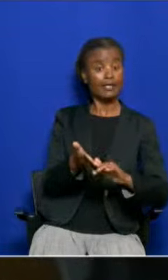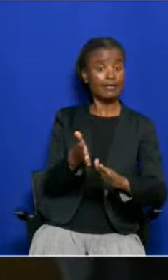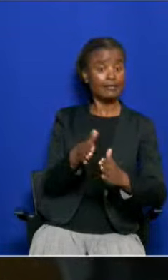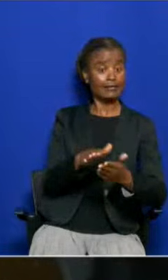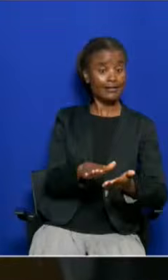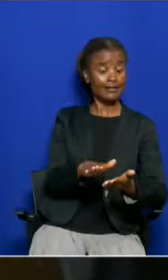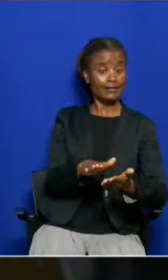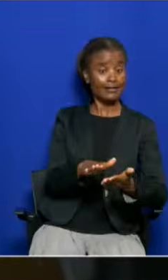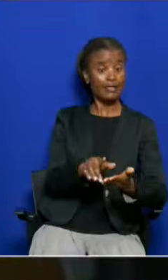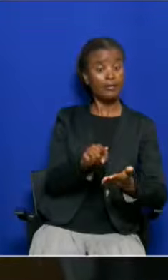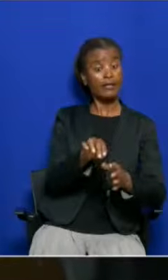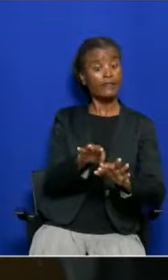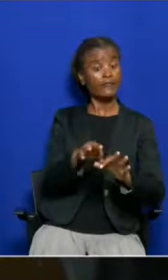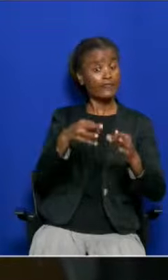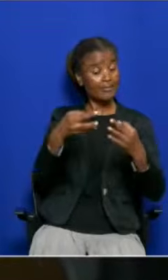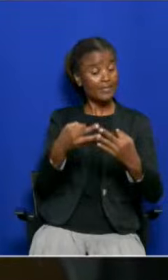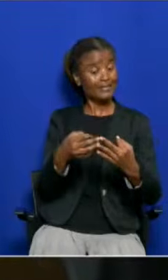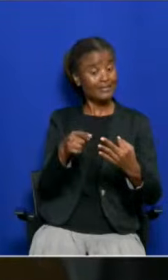was behind violence